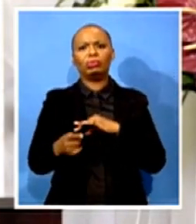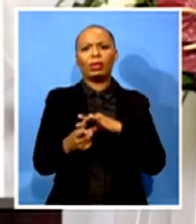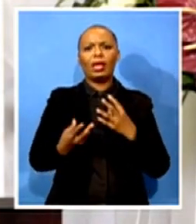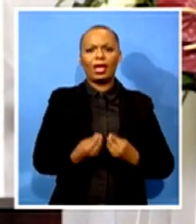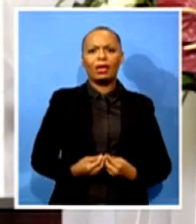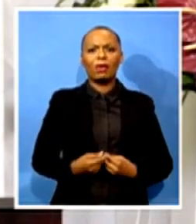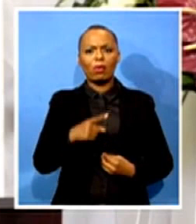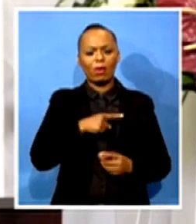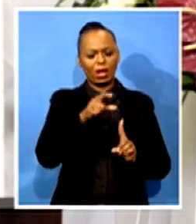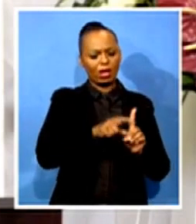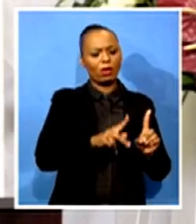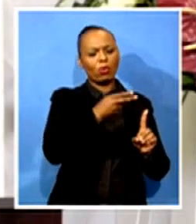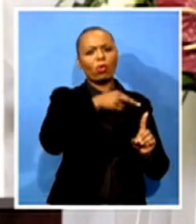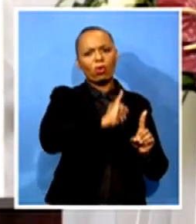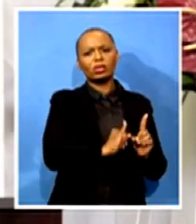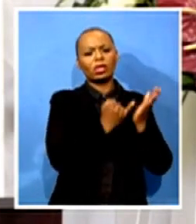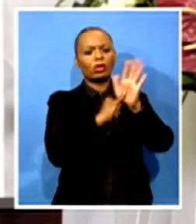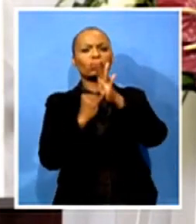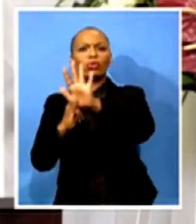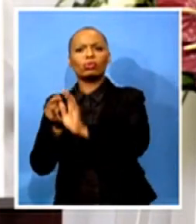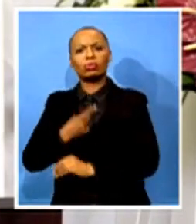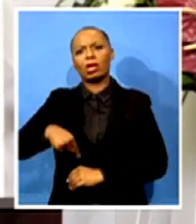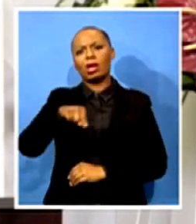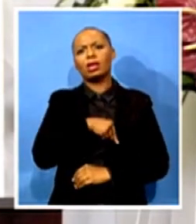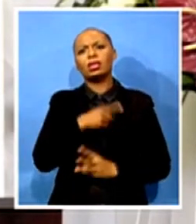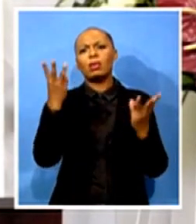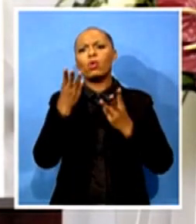who had been through the machinery YWCA.